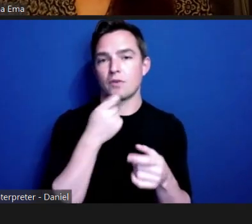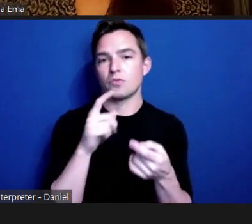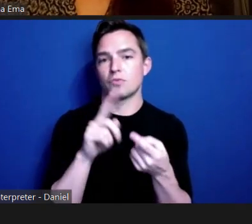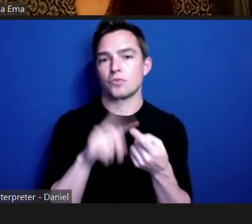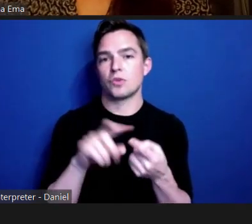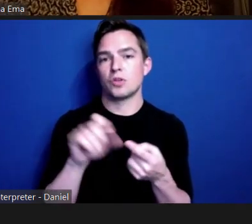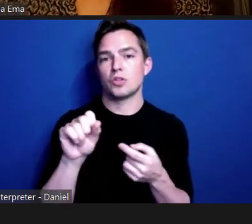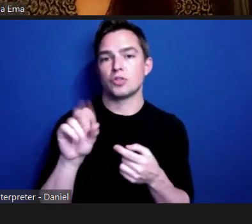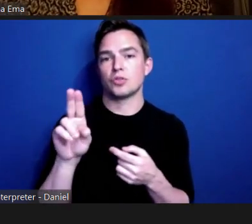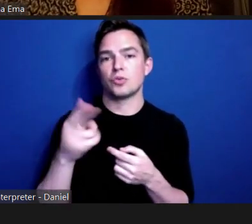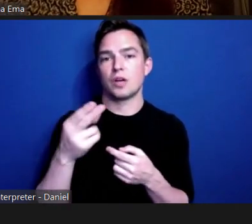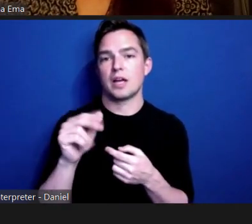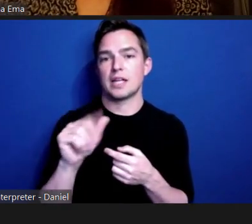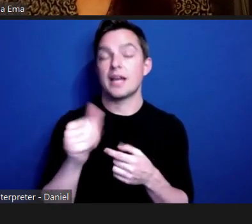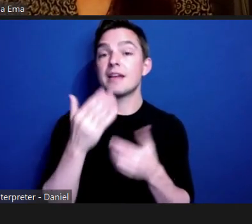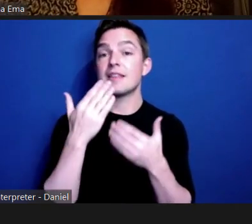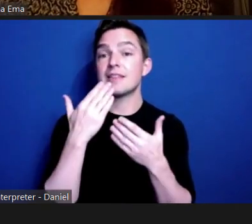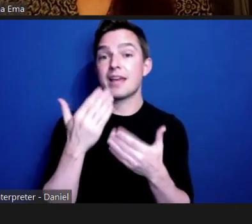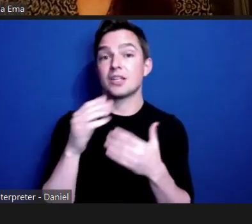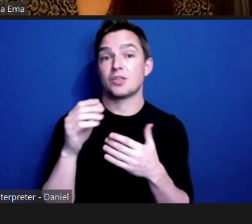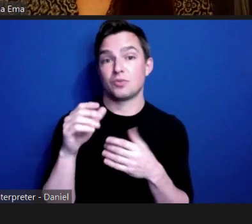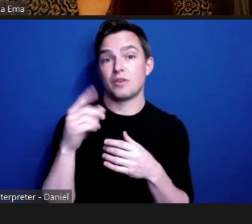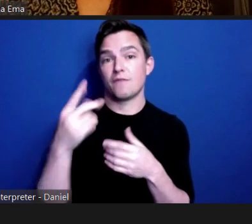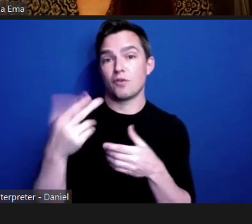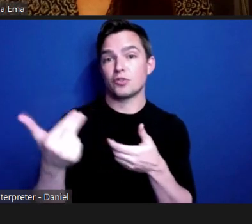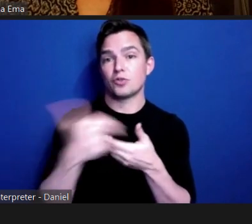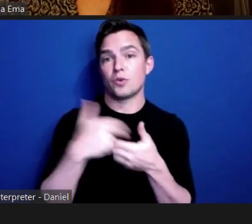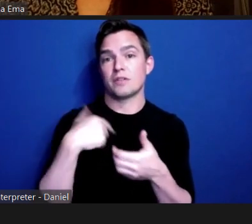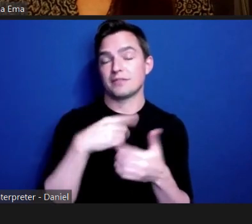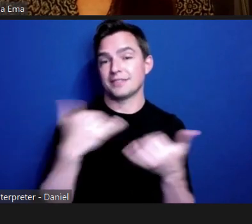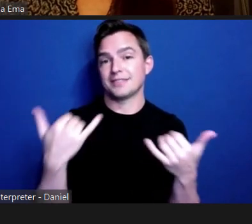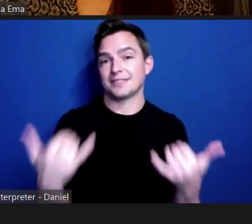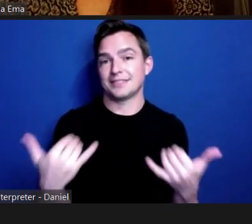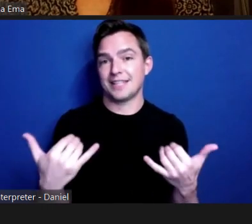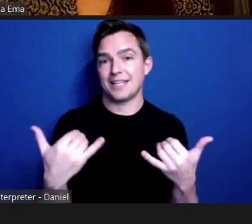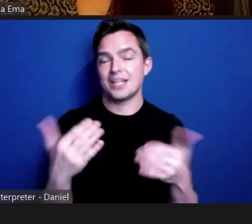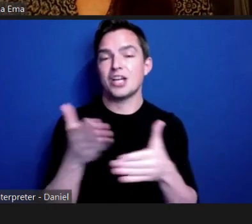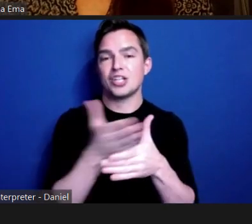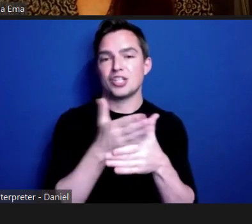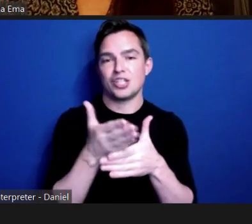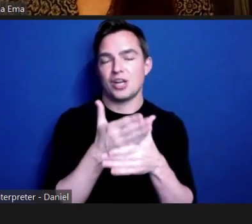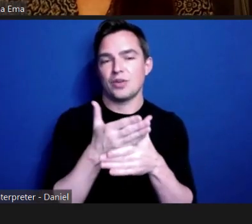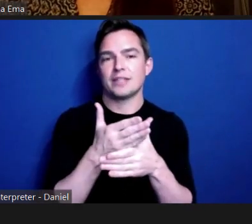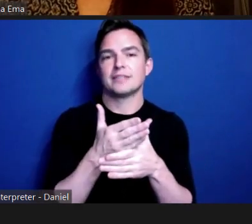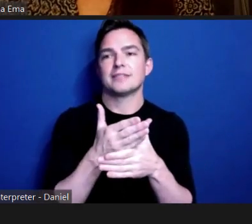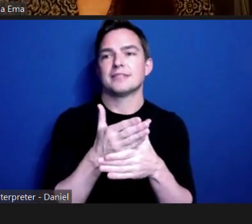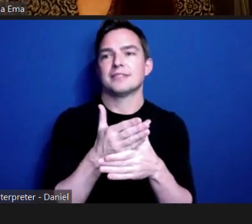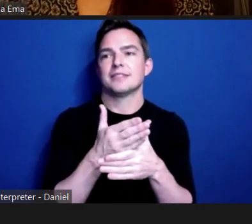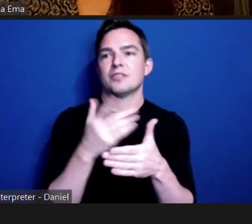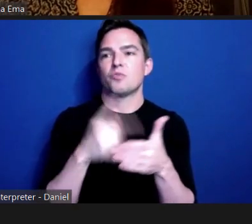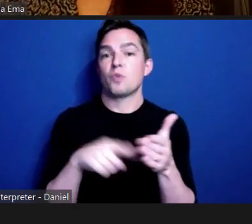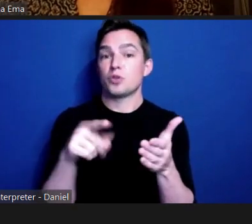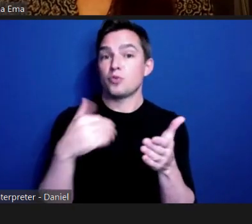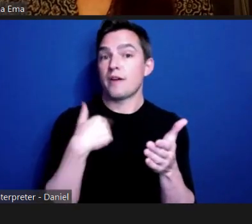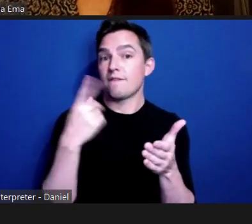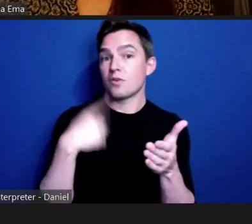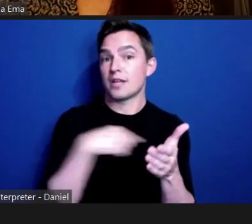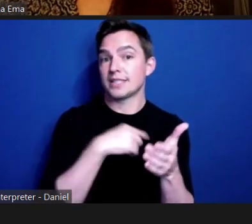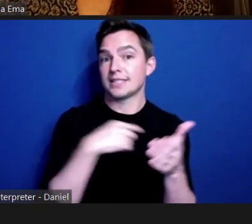Suhana. Thank you, Suhana, for being with us today and sharing what you have for us